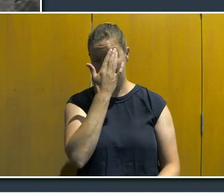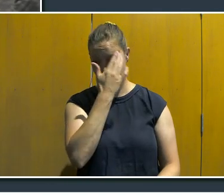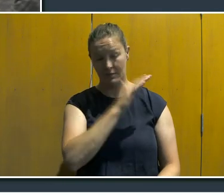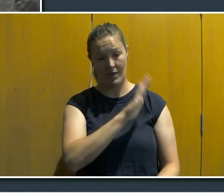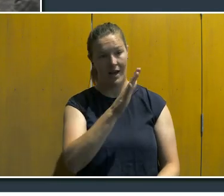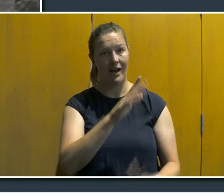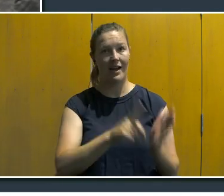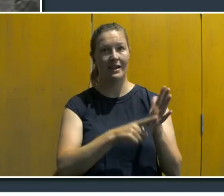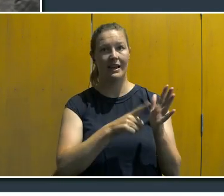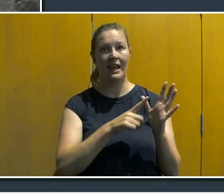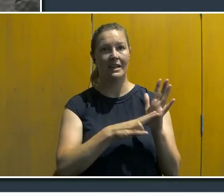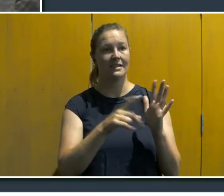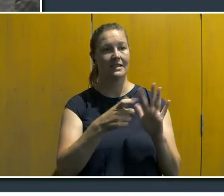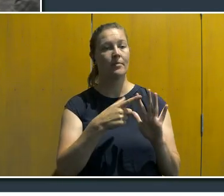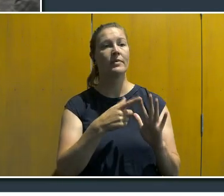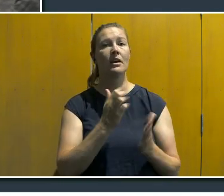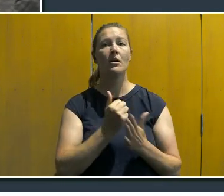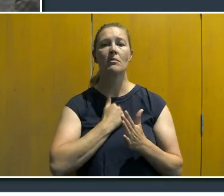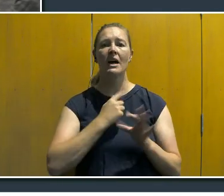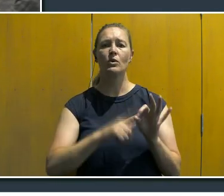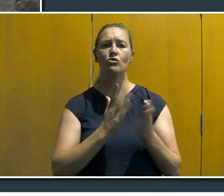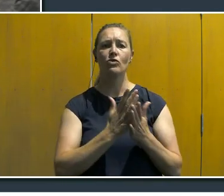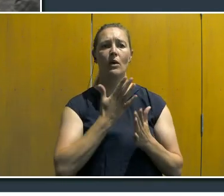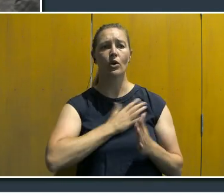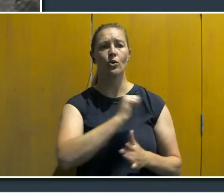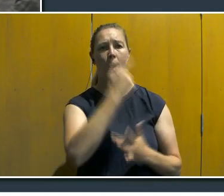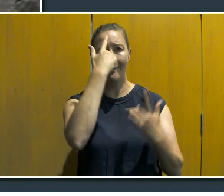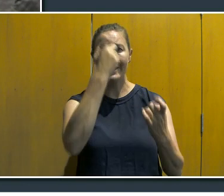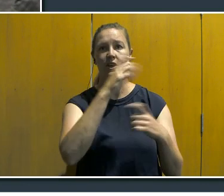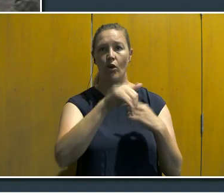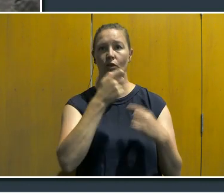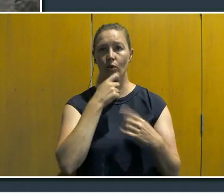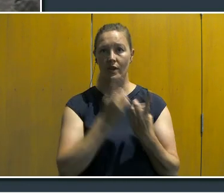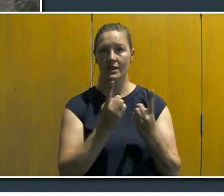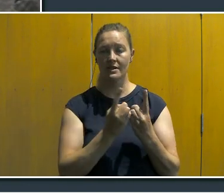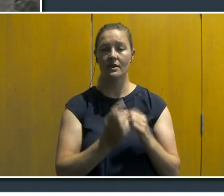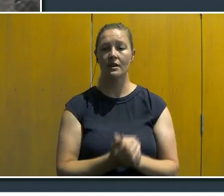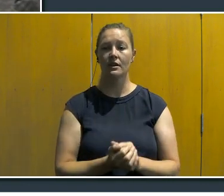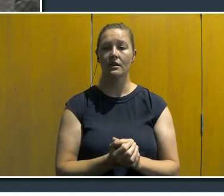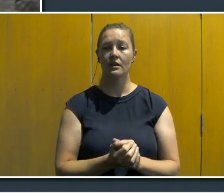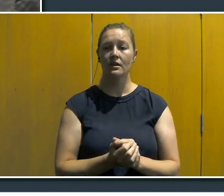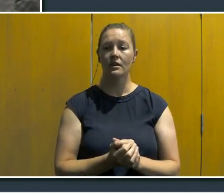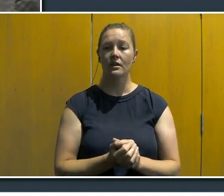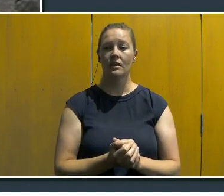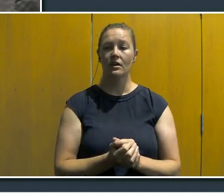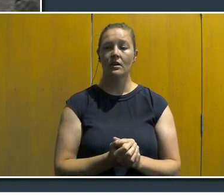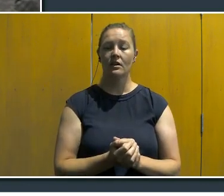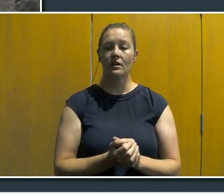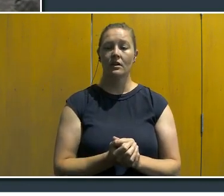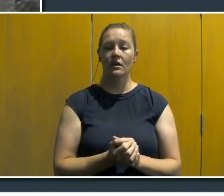Greetings, Lance. This question is more seeking your opinion on a couple of things. So we've heard consistently, particularly from